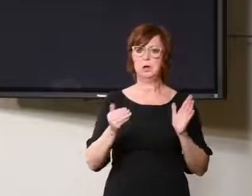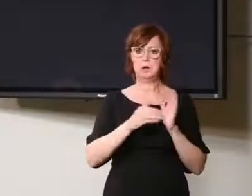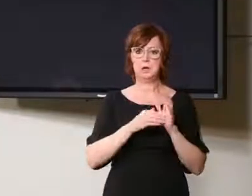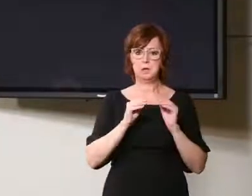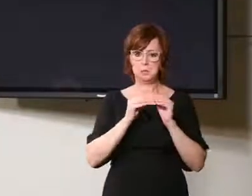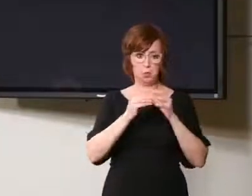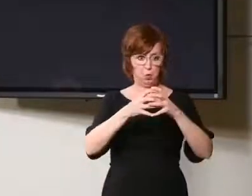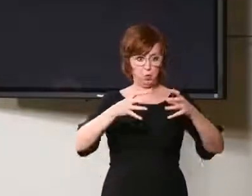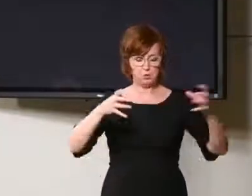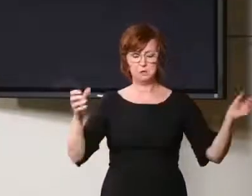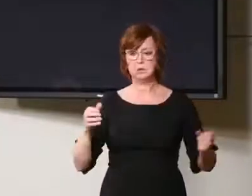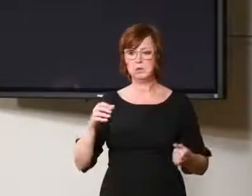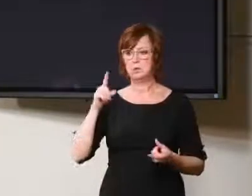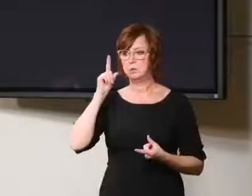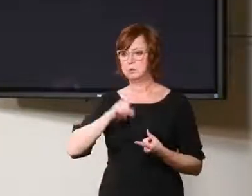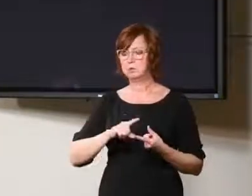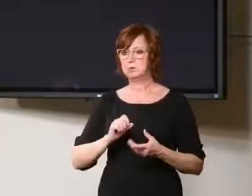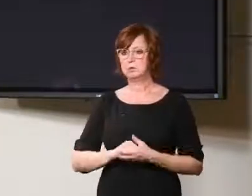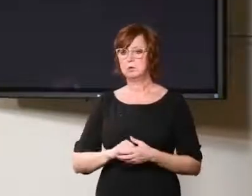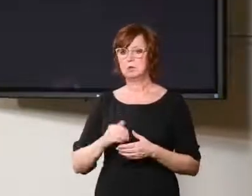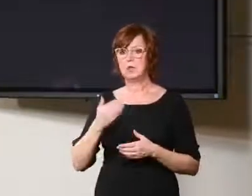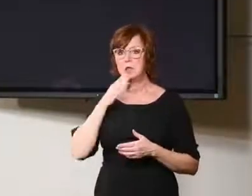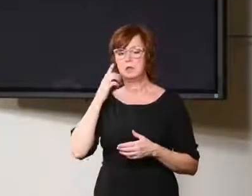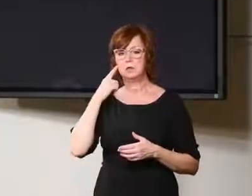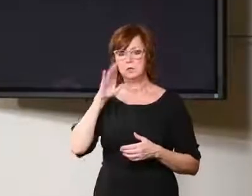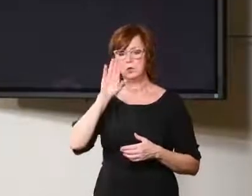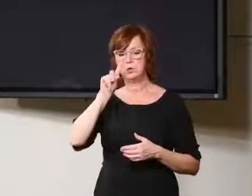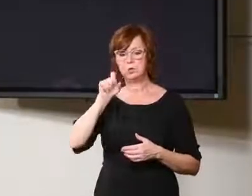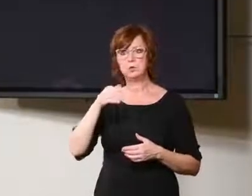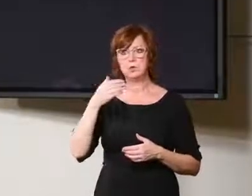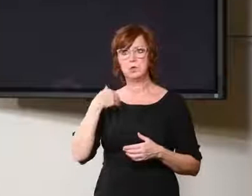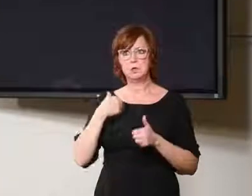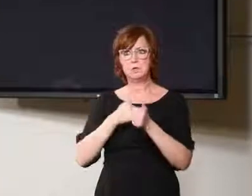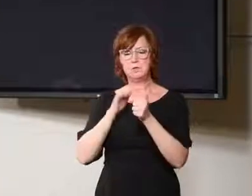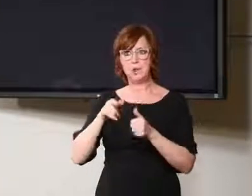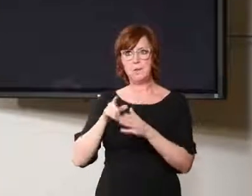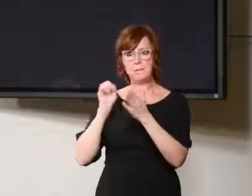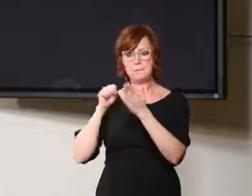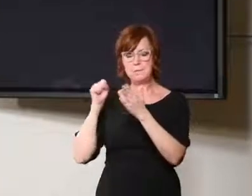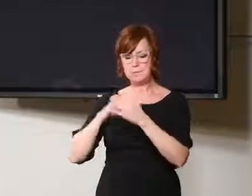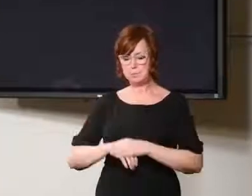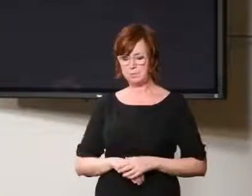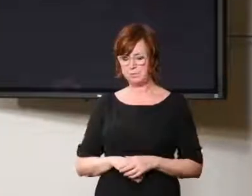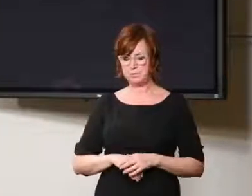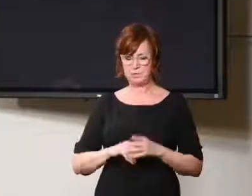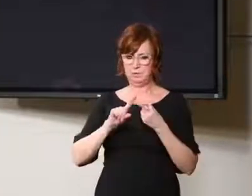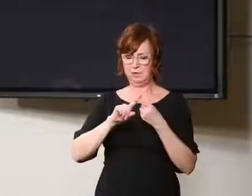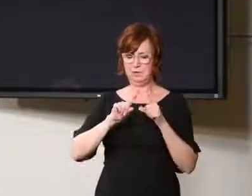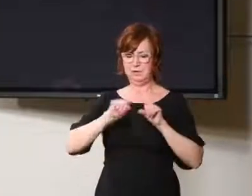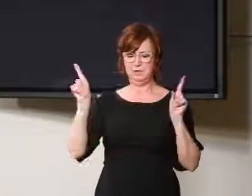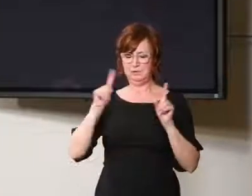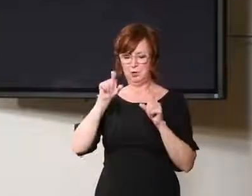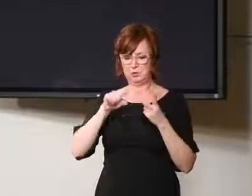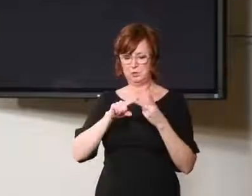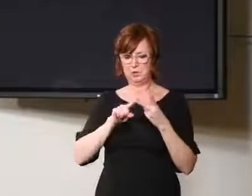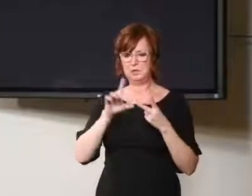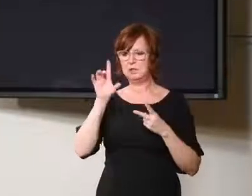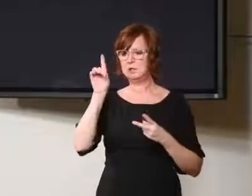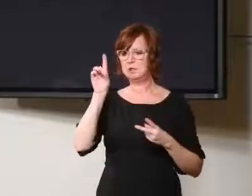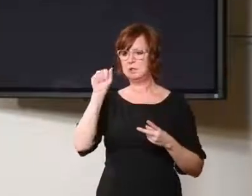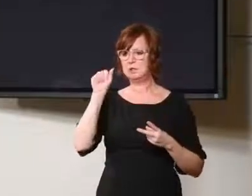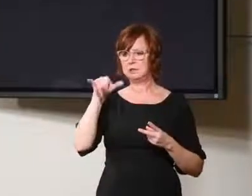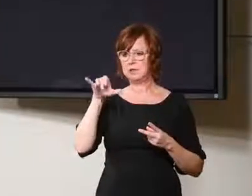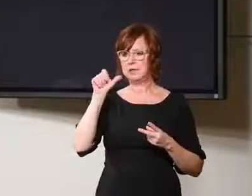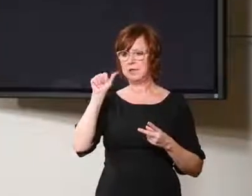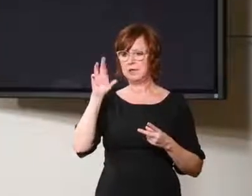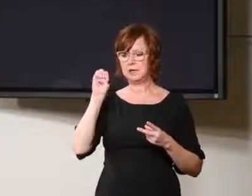you for that question. Do you have a follow-up, Ashley? Yes, not exactly related, but it's about daycares.